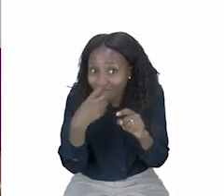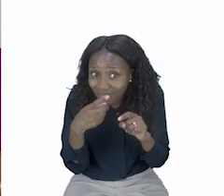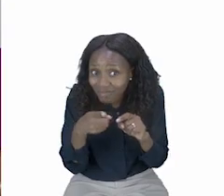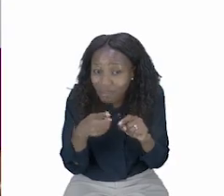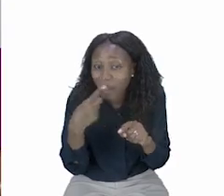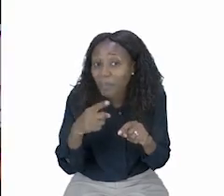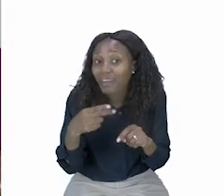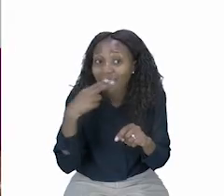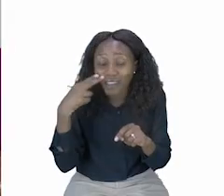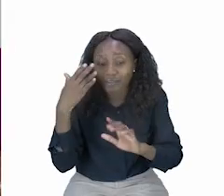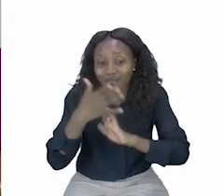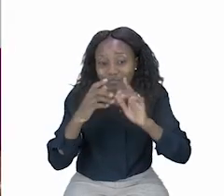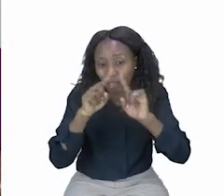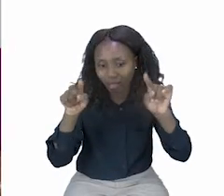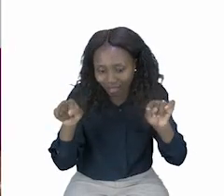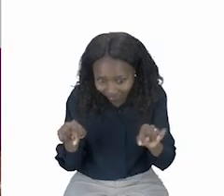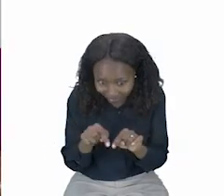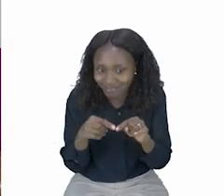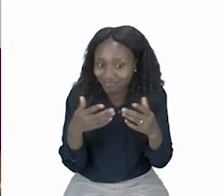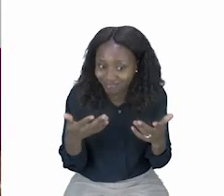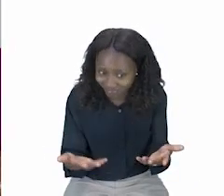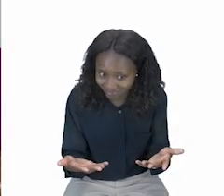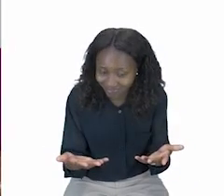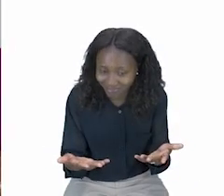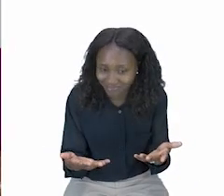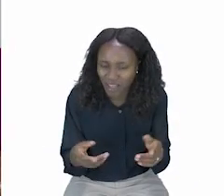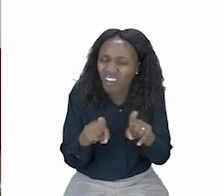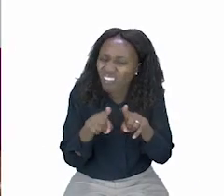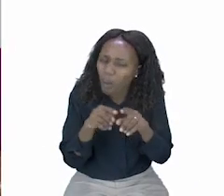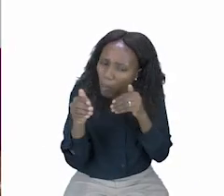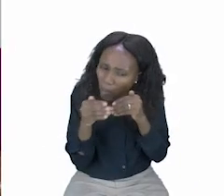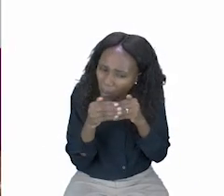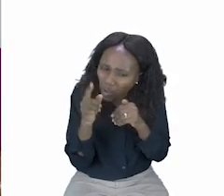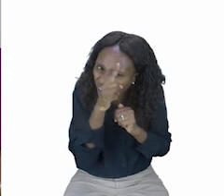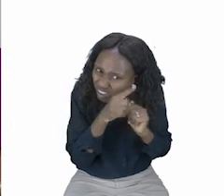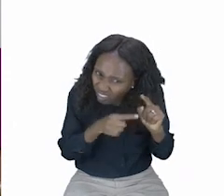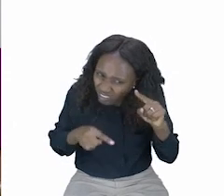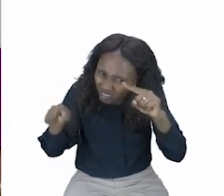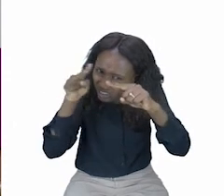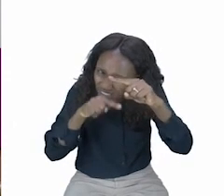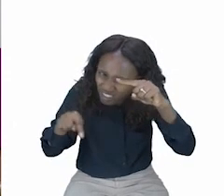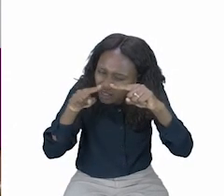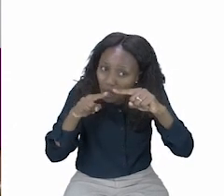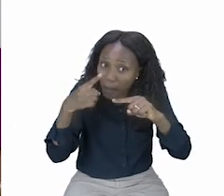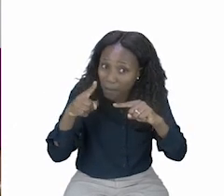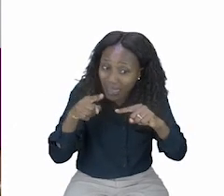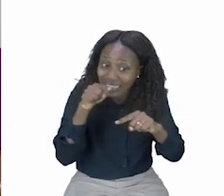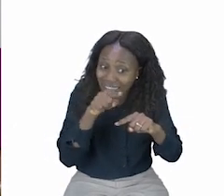octagon. Now from here, it looks like it is a circle, but it actually has sides